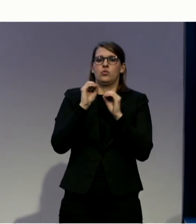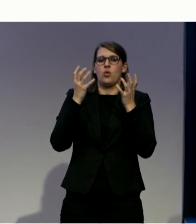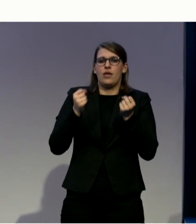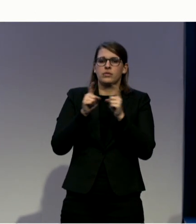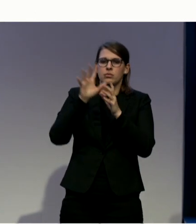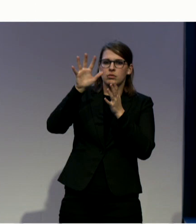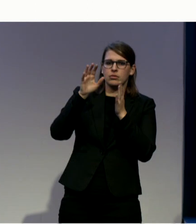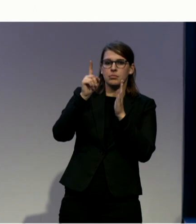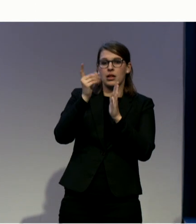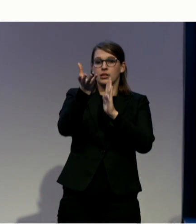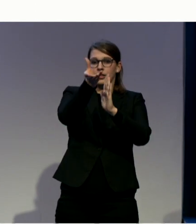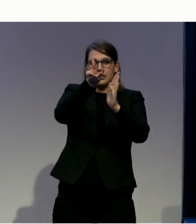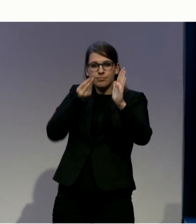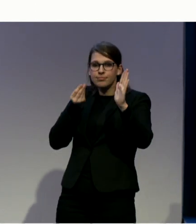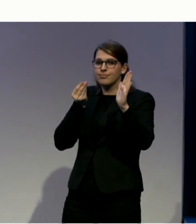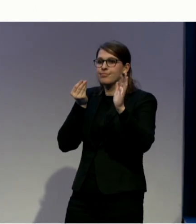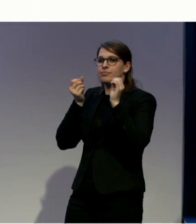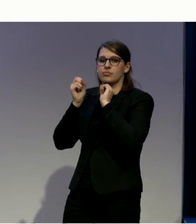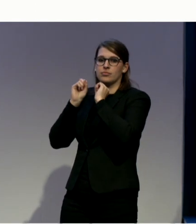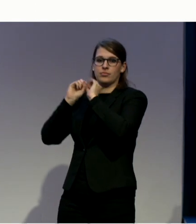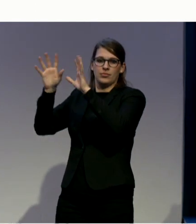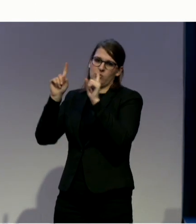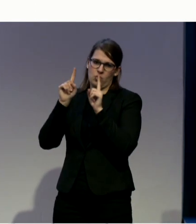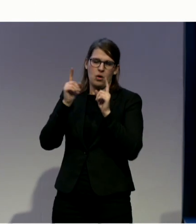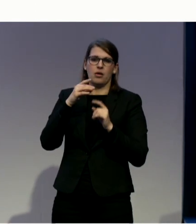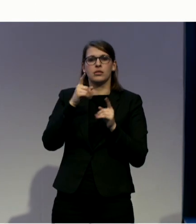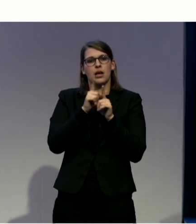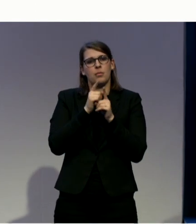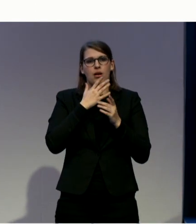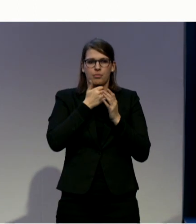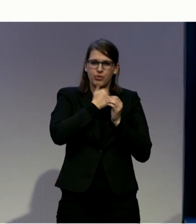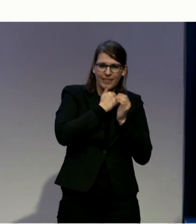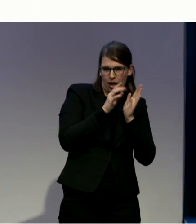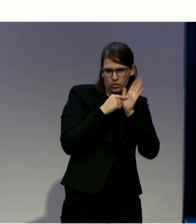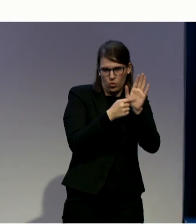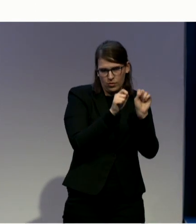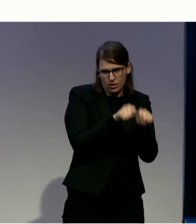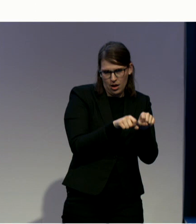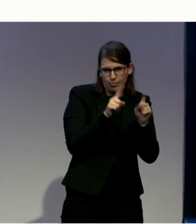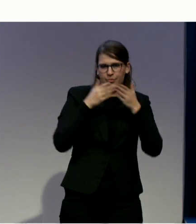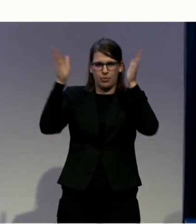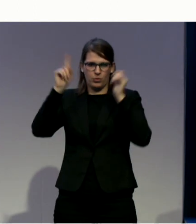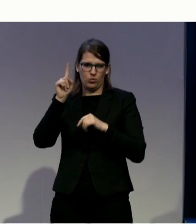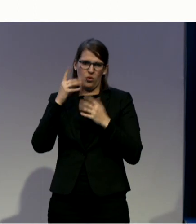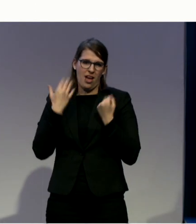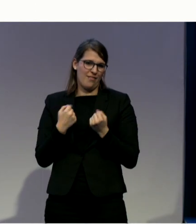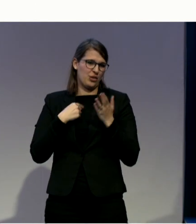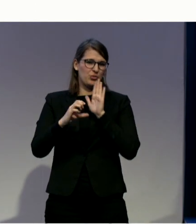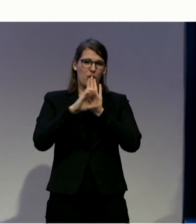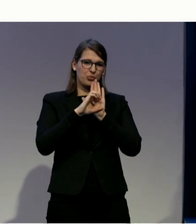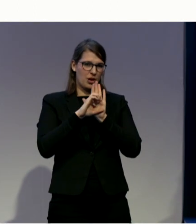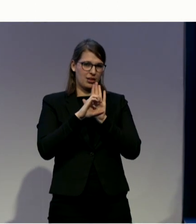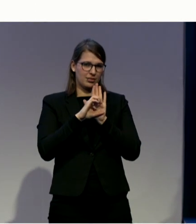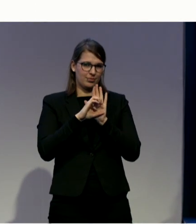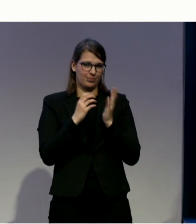We actually secure the rights for these films so you could screen them publicly. And we're about to launch a